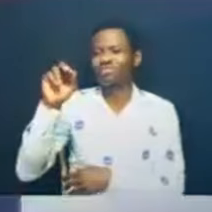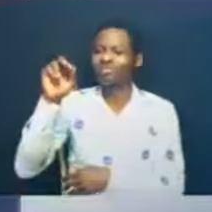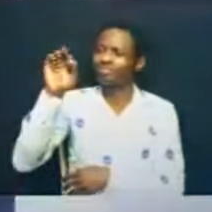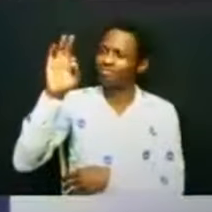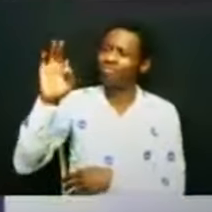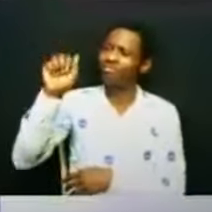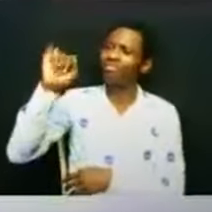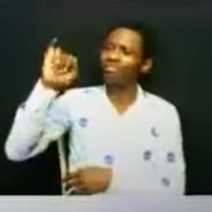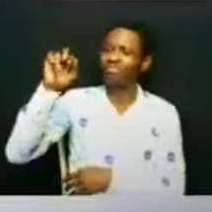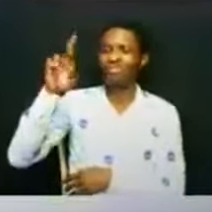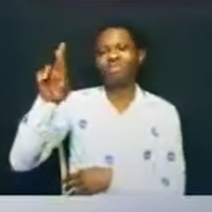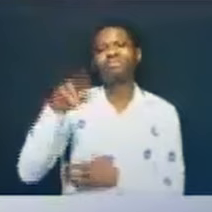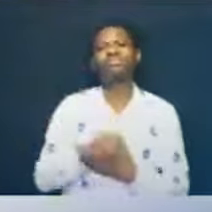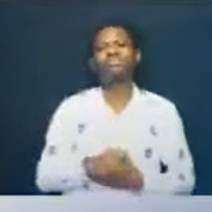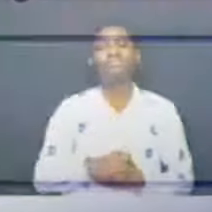Then,